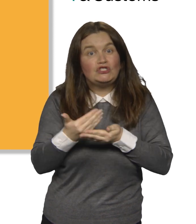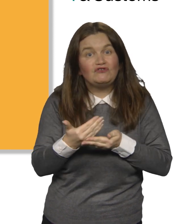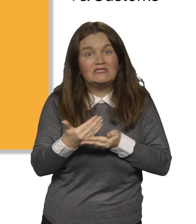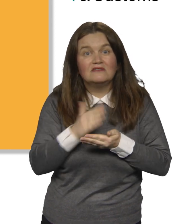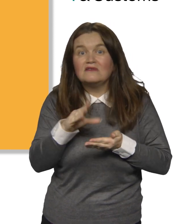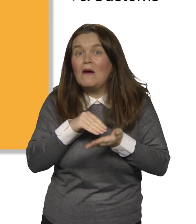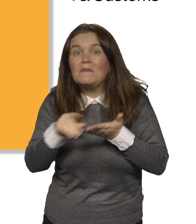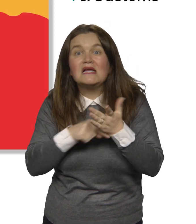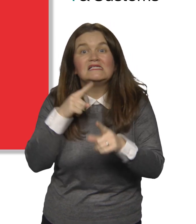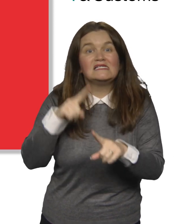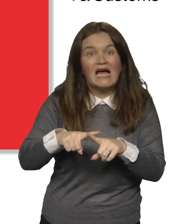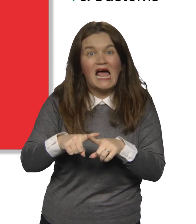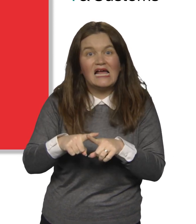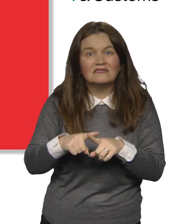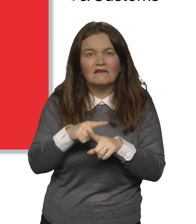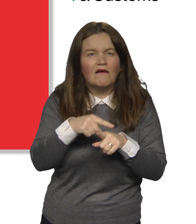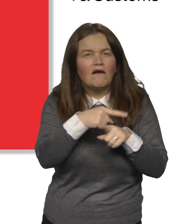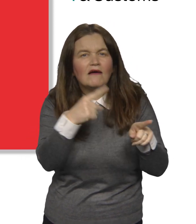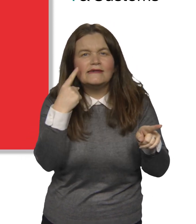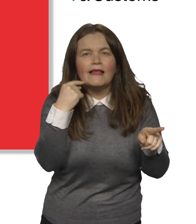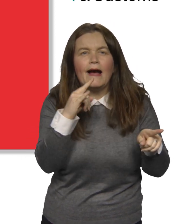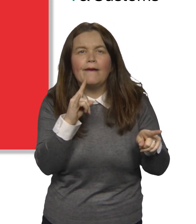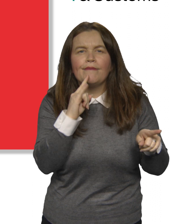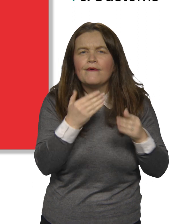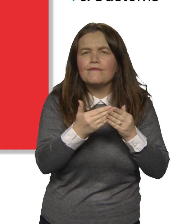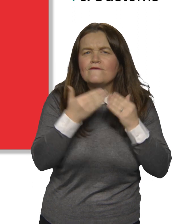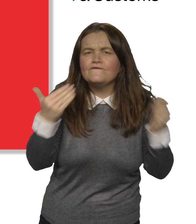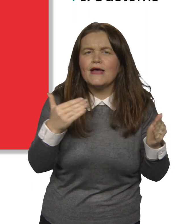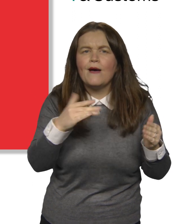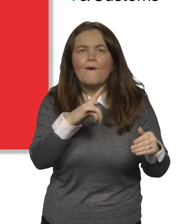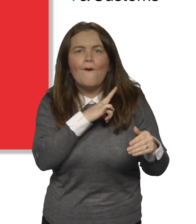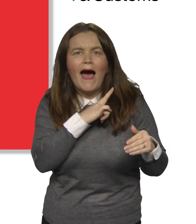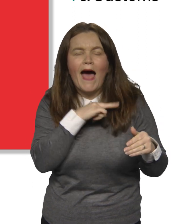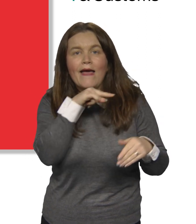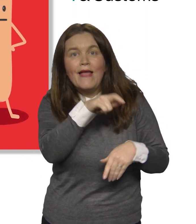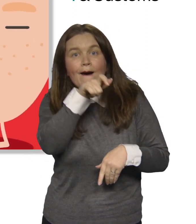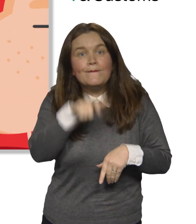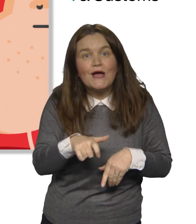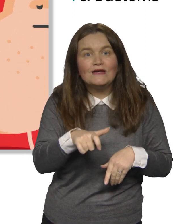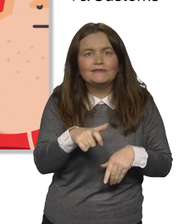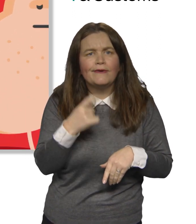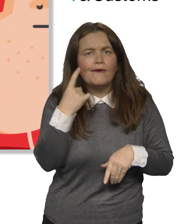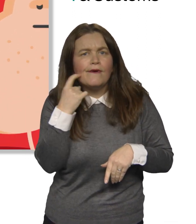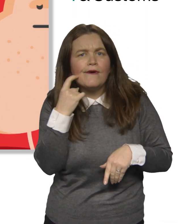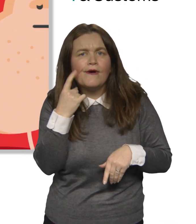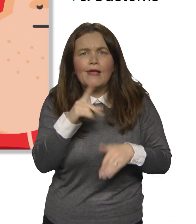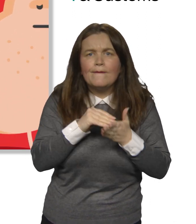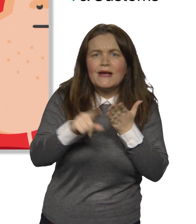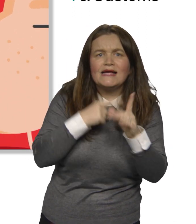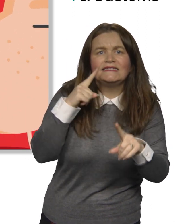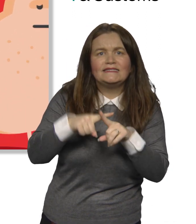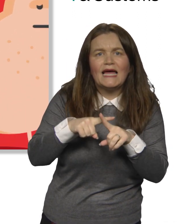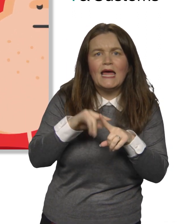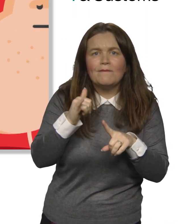security. Not paying taxes can also give dishonest people an unfair advantage, because the person who's cheating by not paying